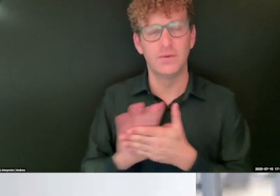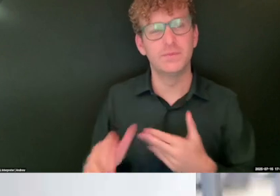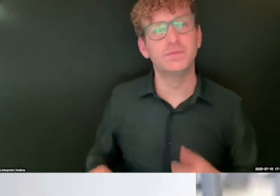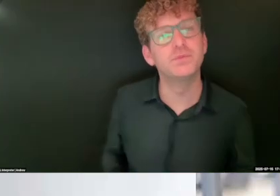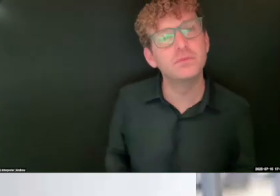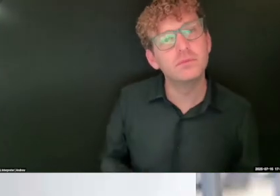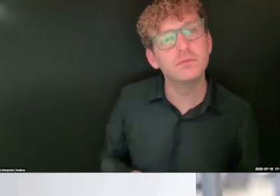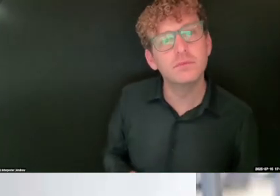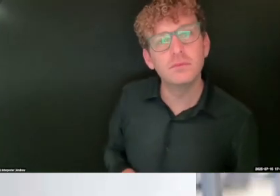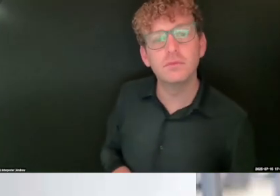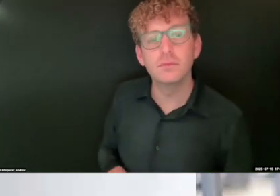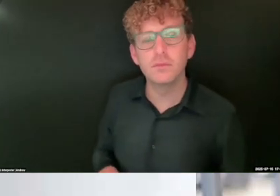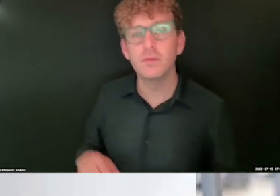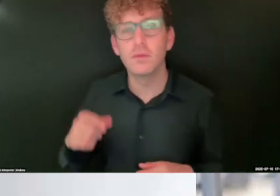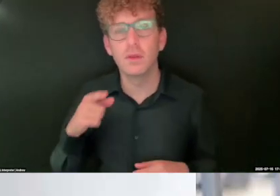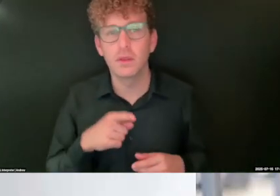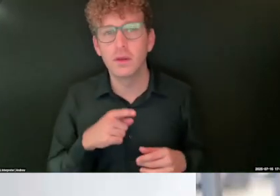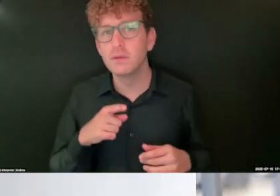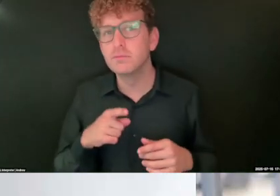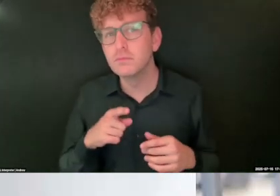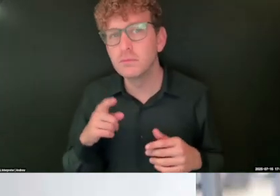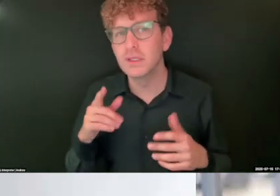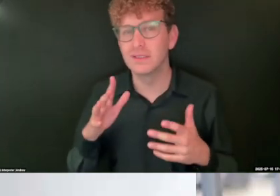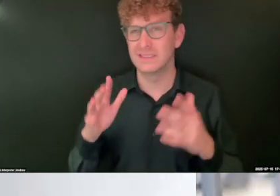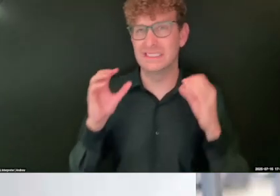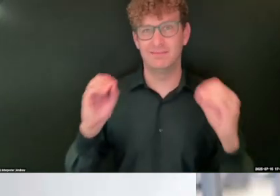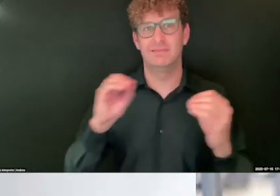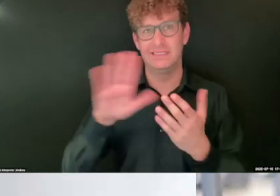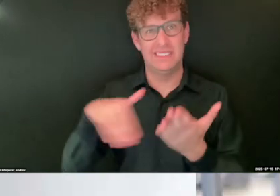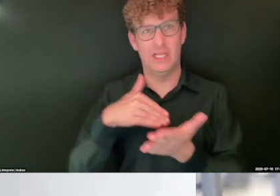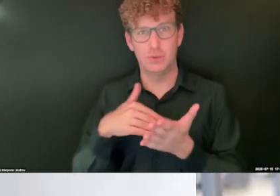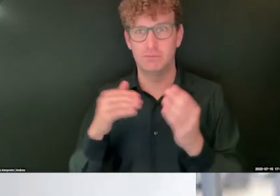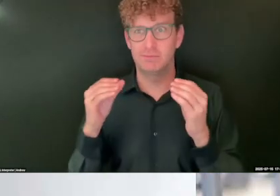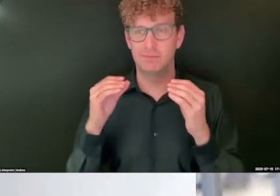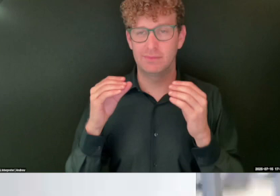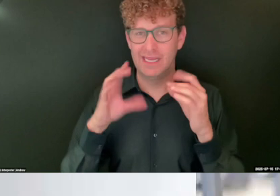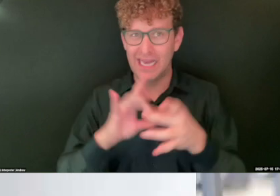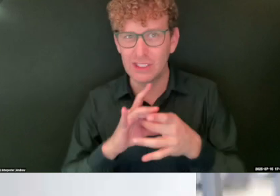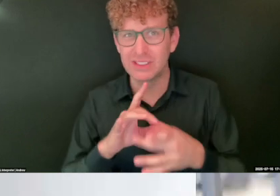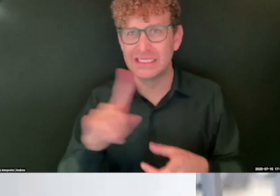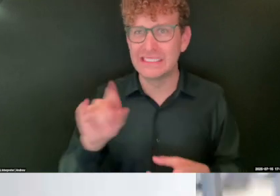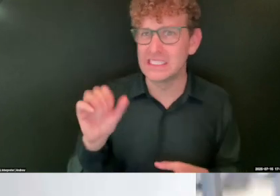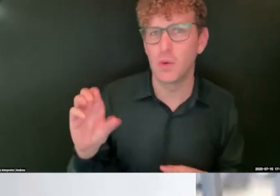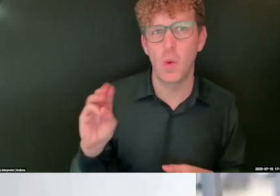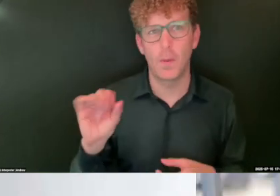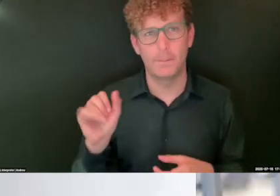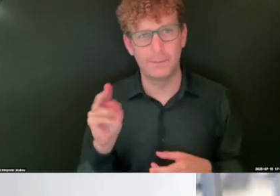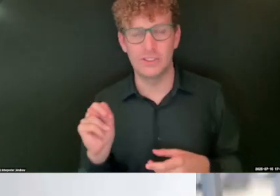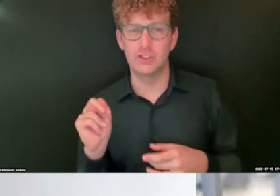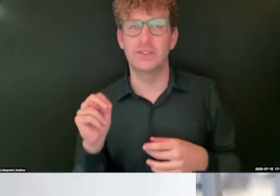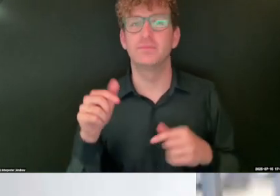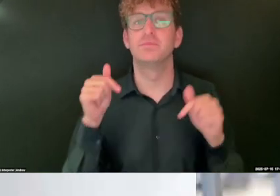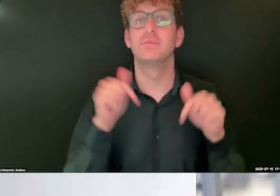school-centric connection of zero-emission vehicles, mobility, and education. Here is a video from Stockton Unified